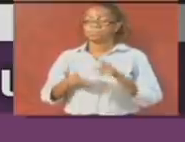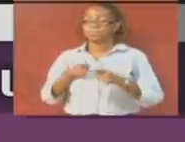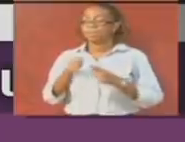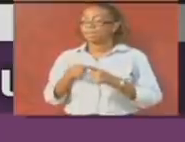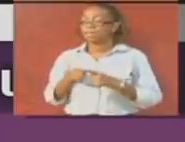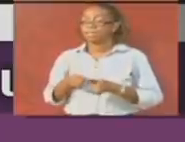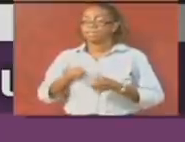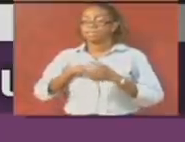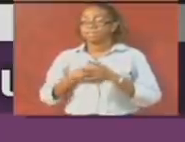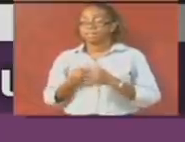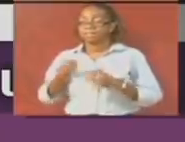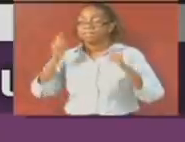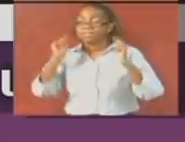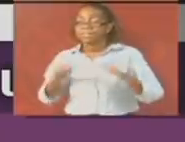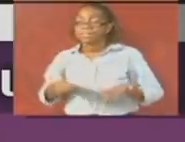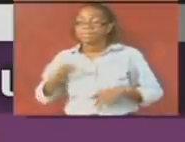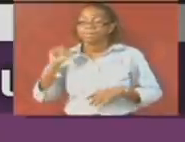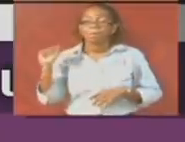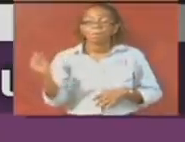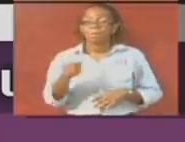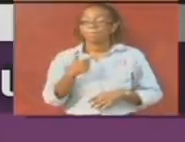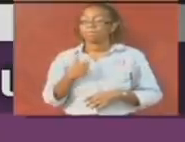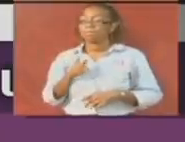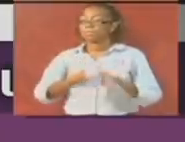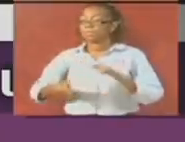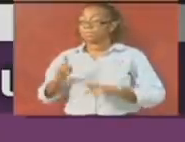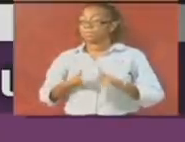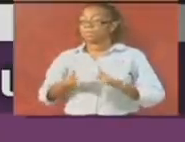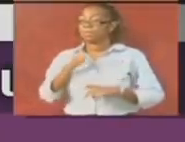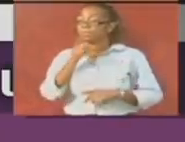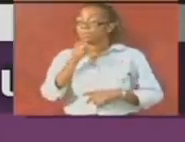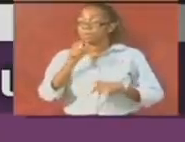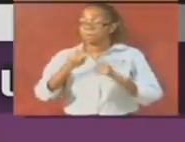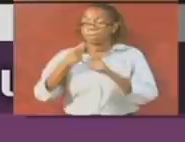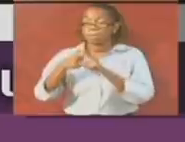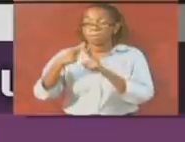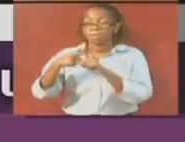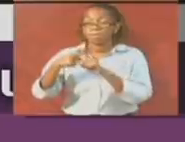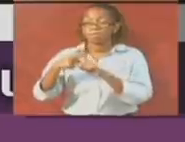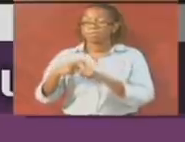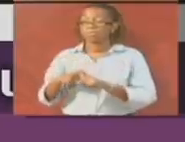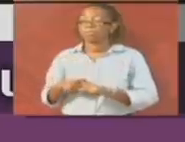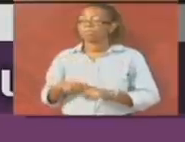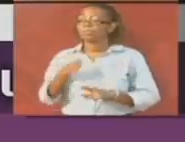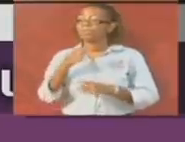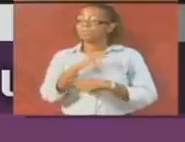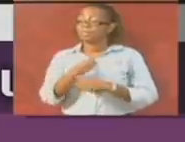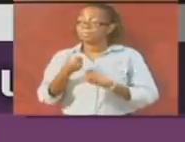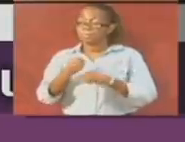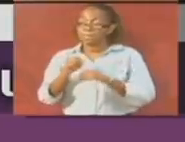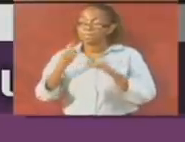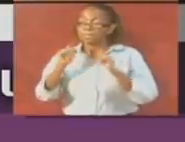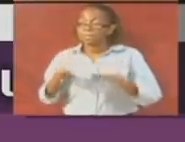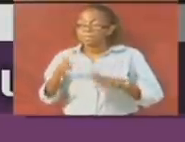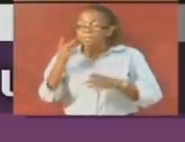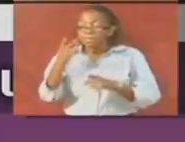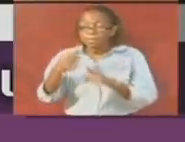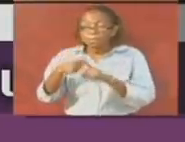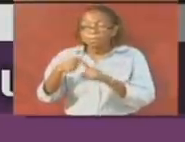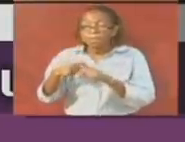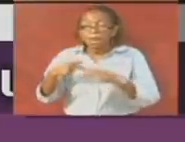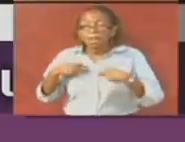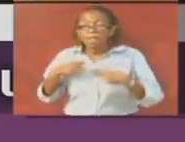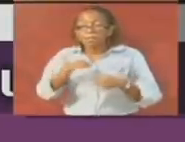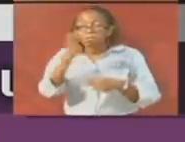all positive samples for that variant, and why wouldn't we do that? How then can we get an